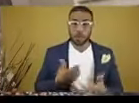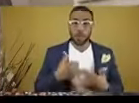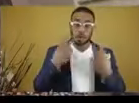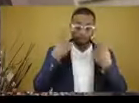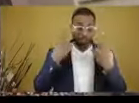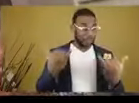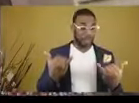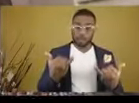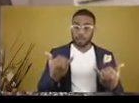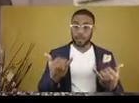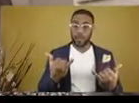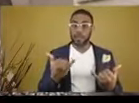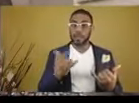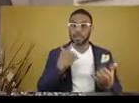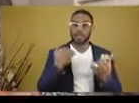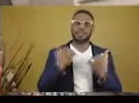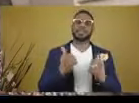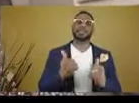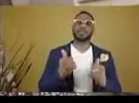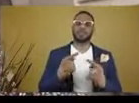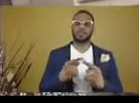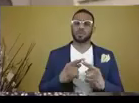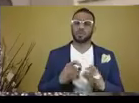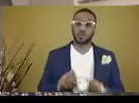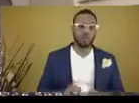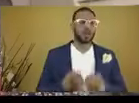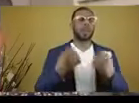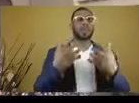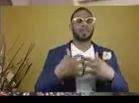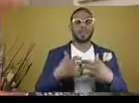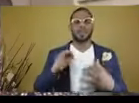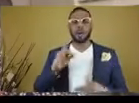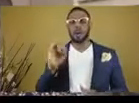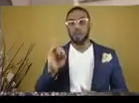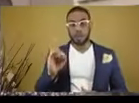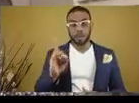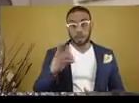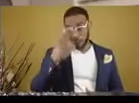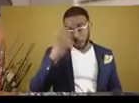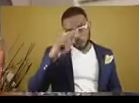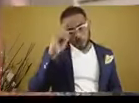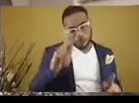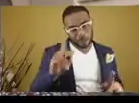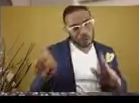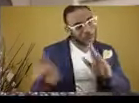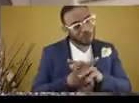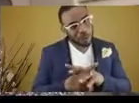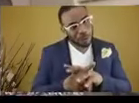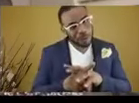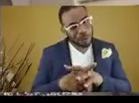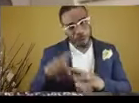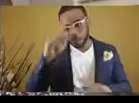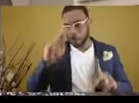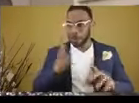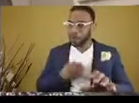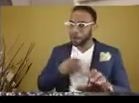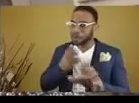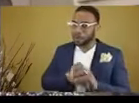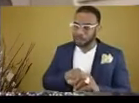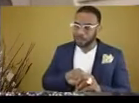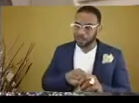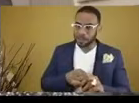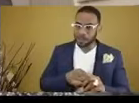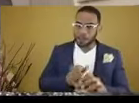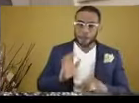now is an attempt to break the machinery of our democracy because Black people showed up and Black people participated in